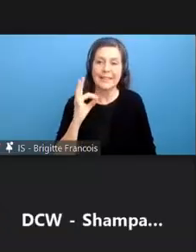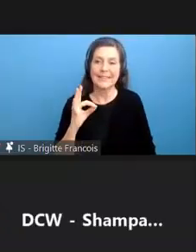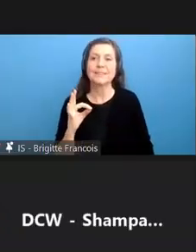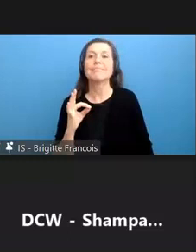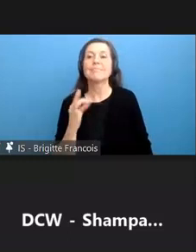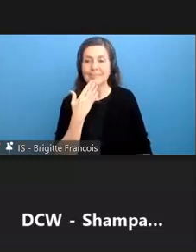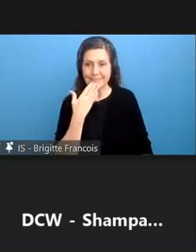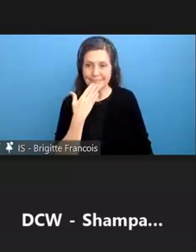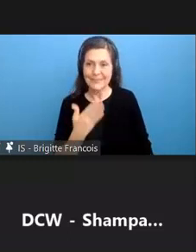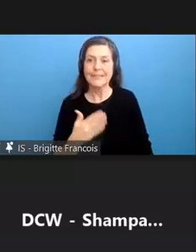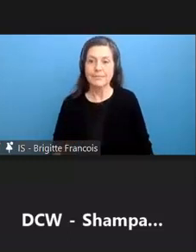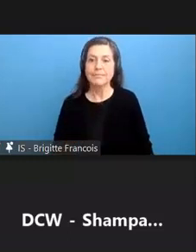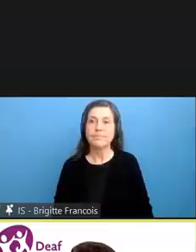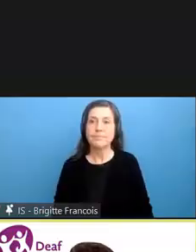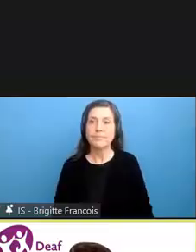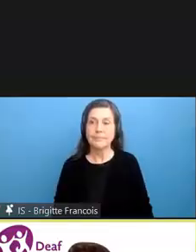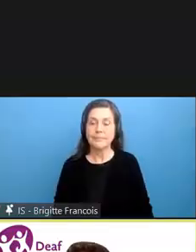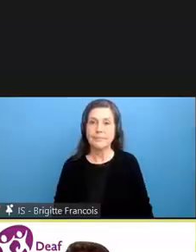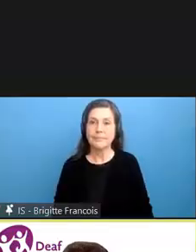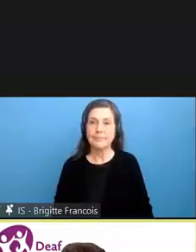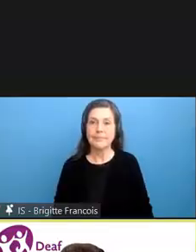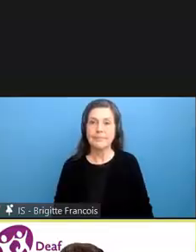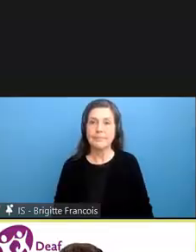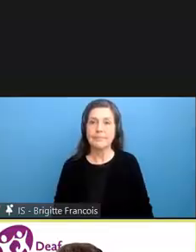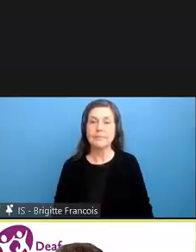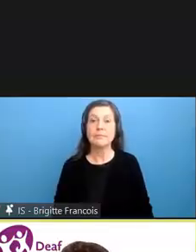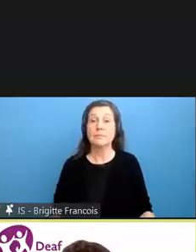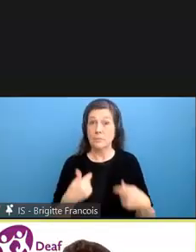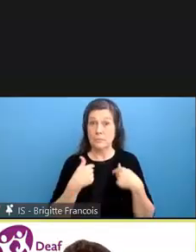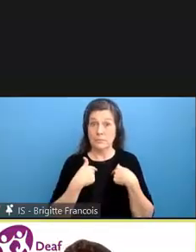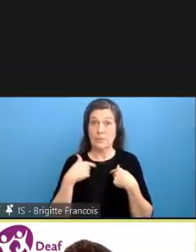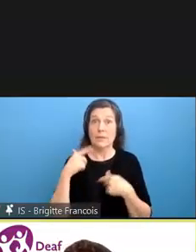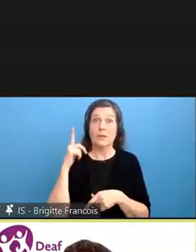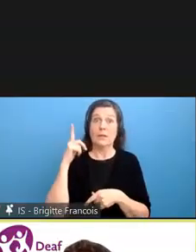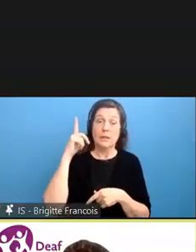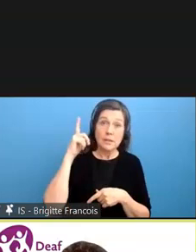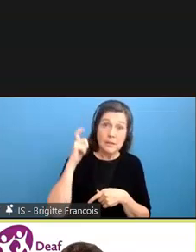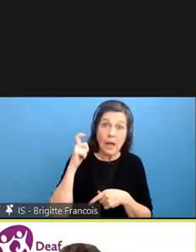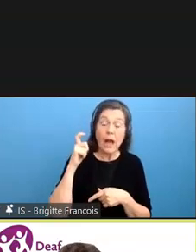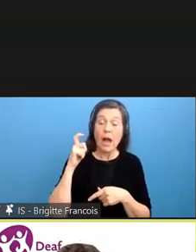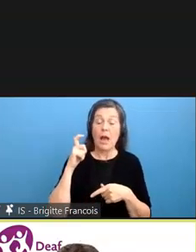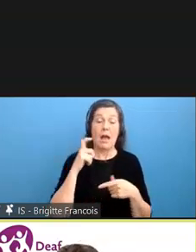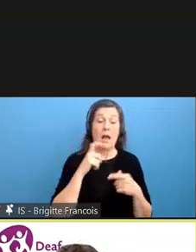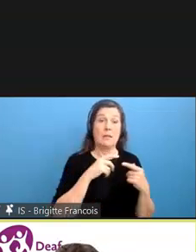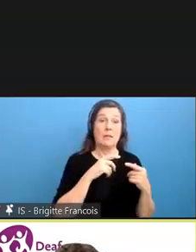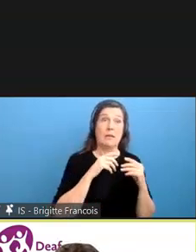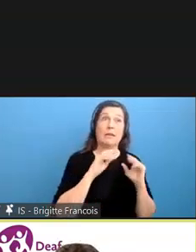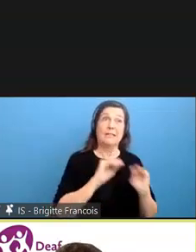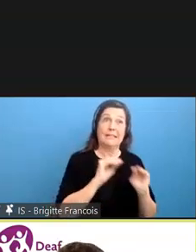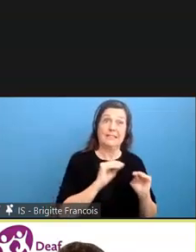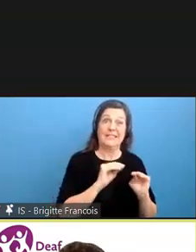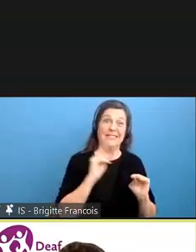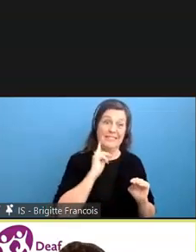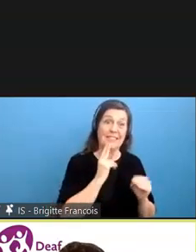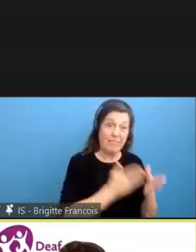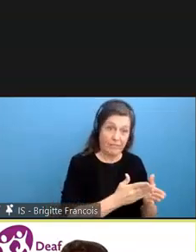much. Yes, we began and ended by talking about teachers of the deaf, and we started by